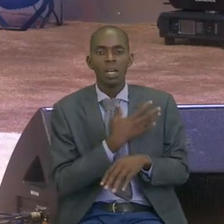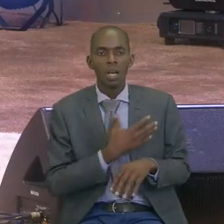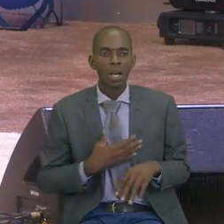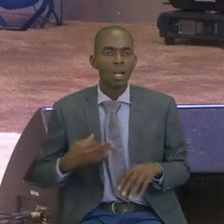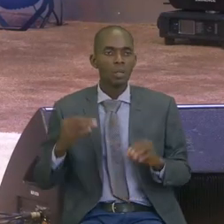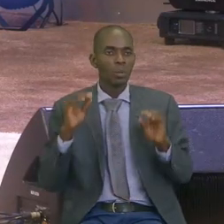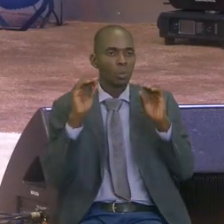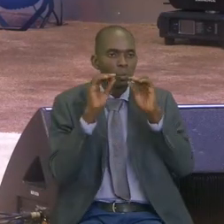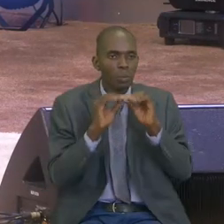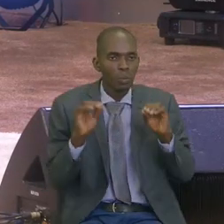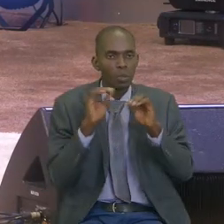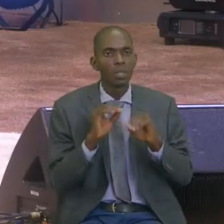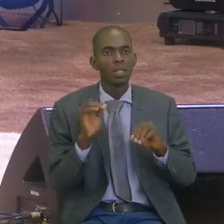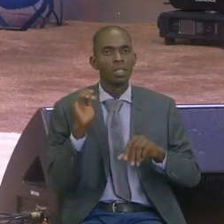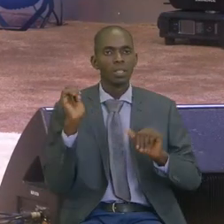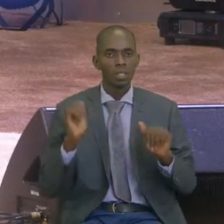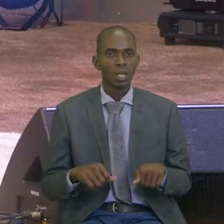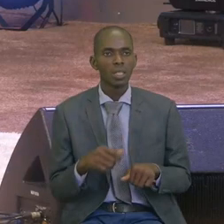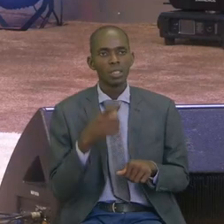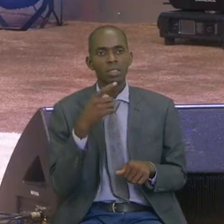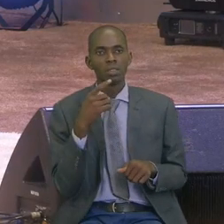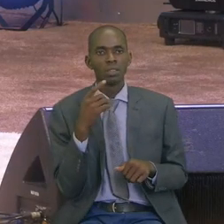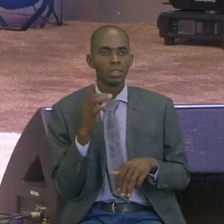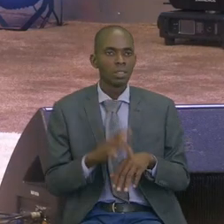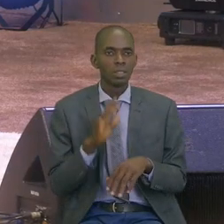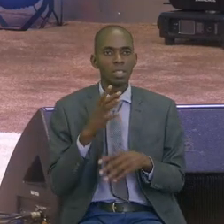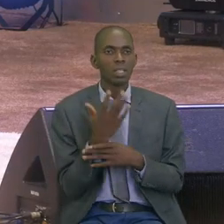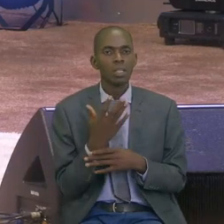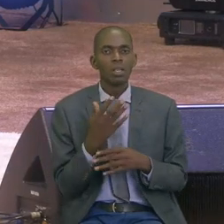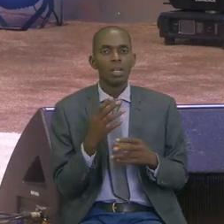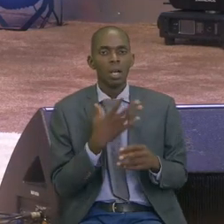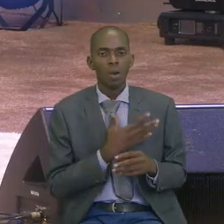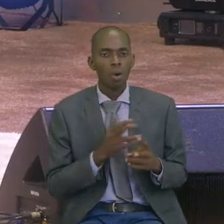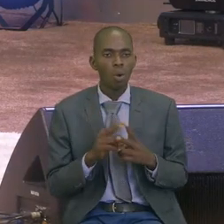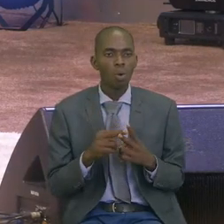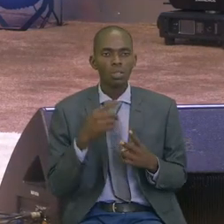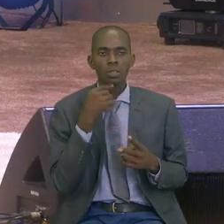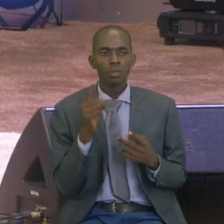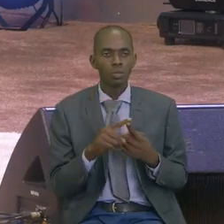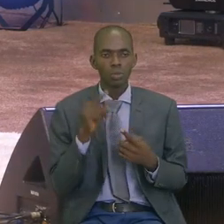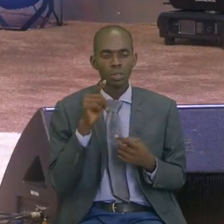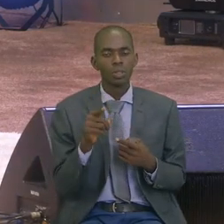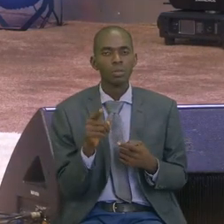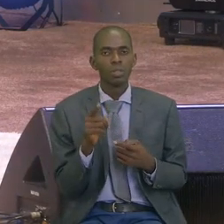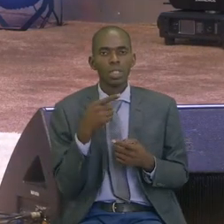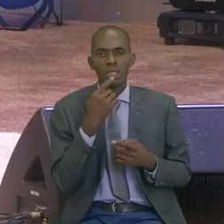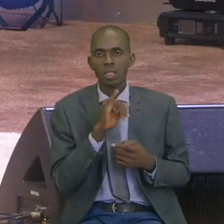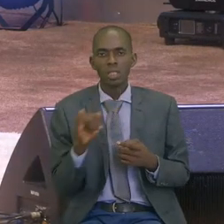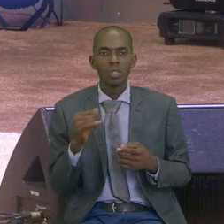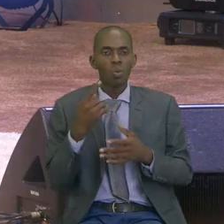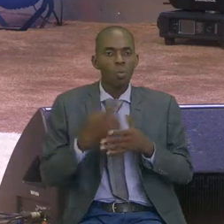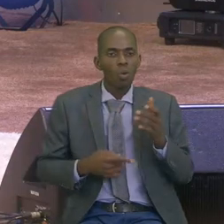say, and none can stay his hand or say unto him, what doest thou?